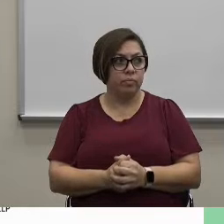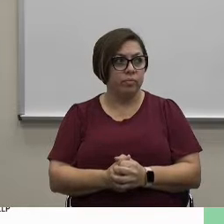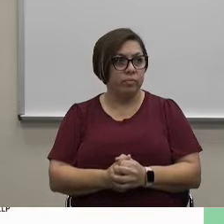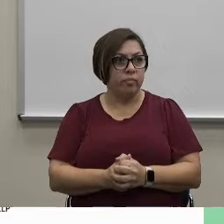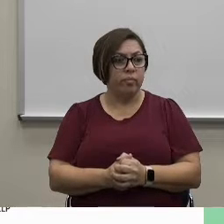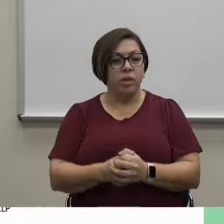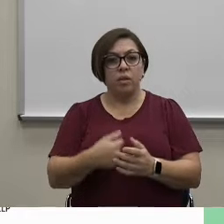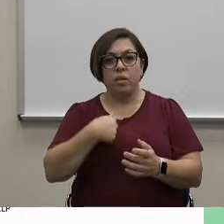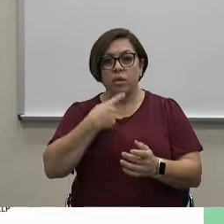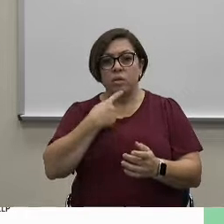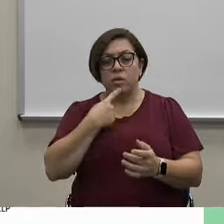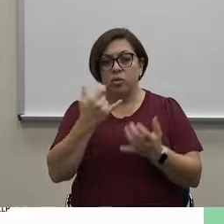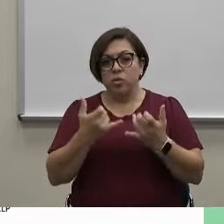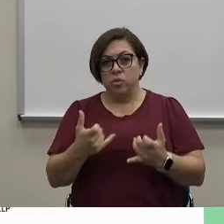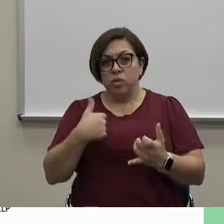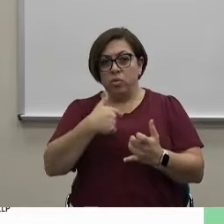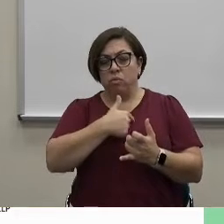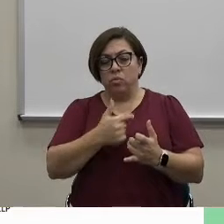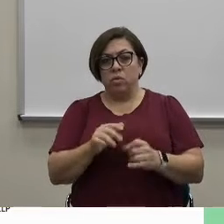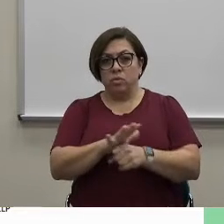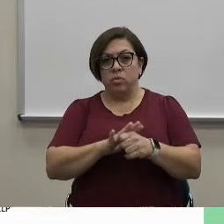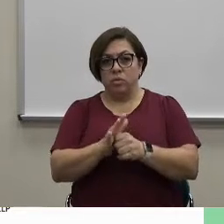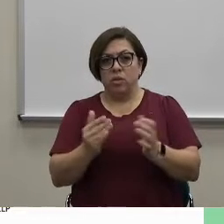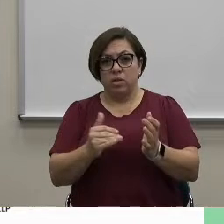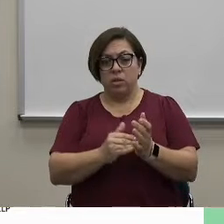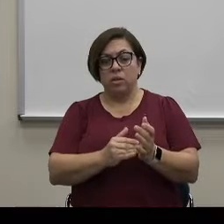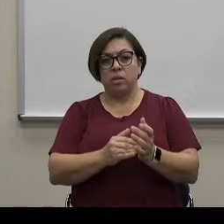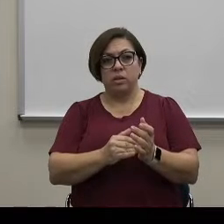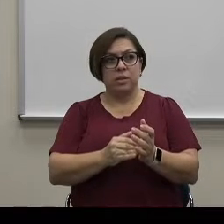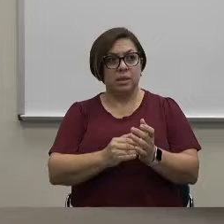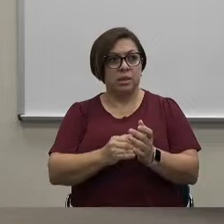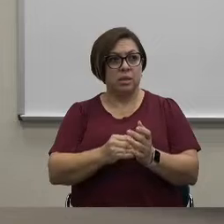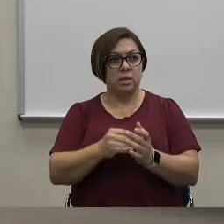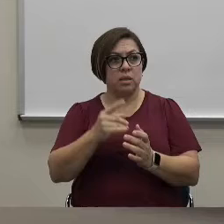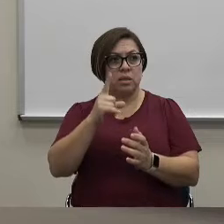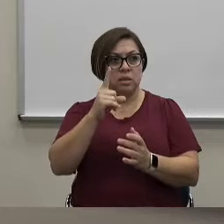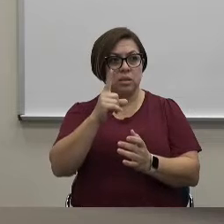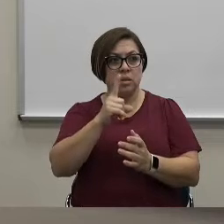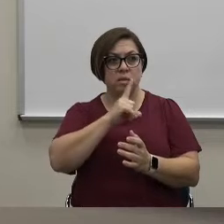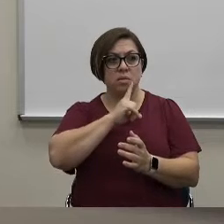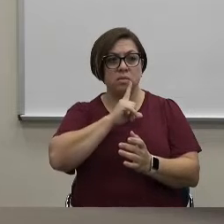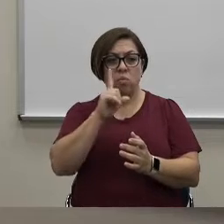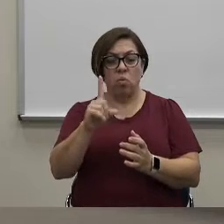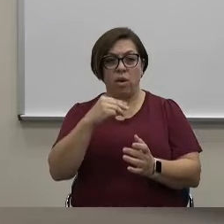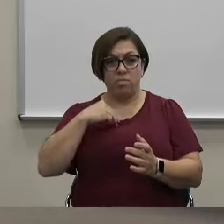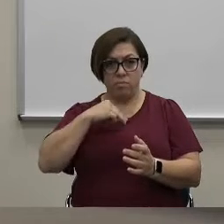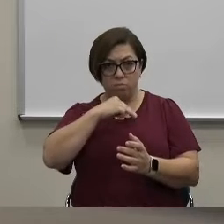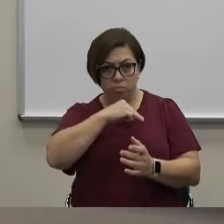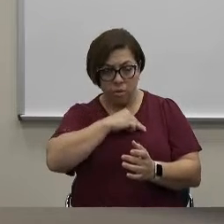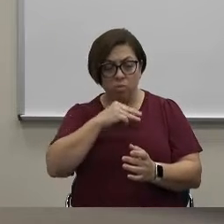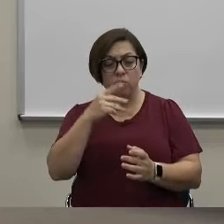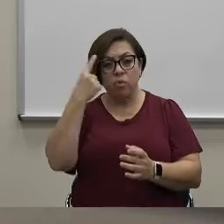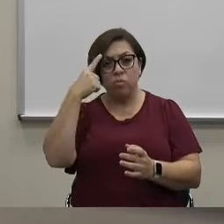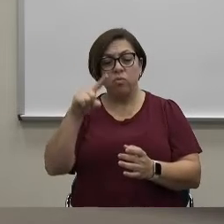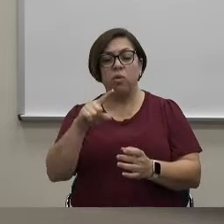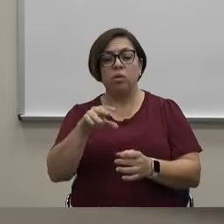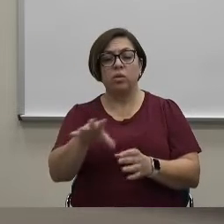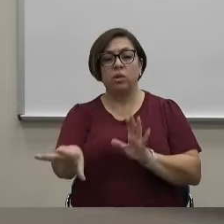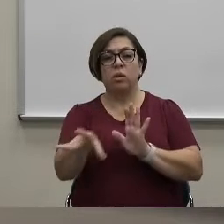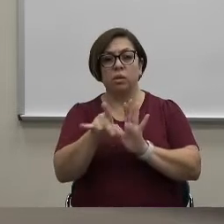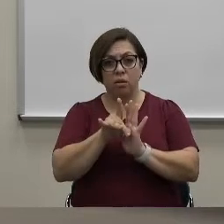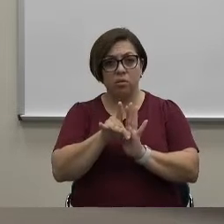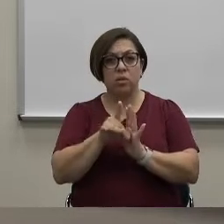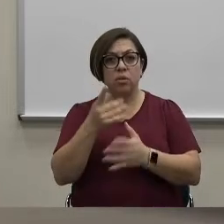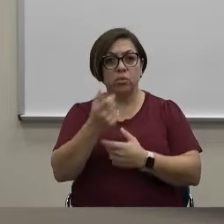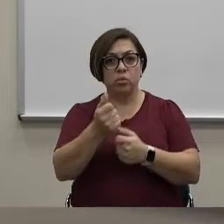As I mentioned, we're here to redistrict the single member districts for electing trustees. And so what changes when we do